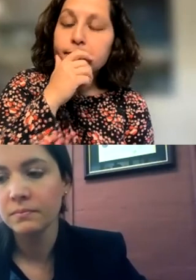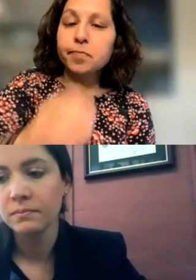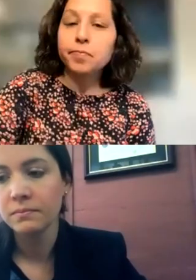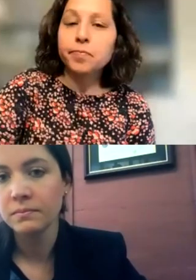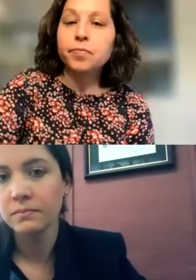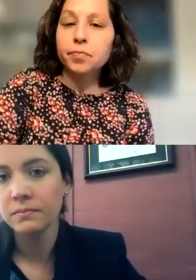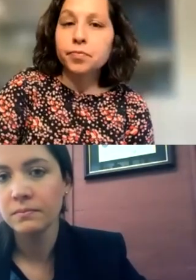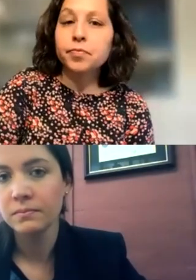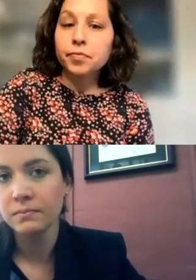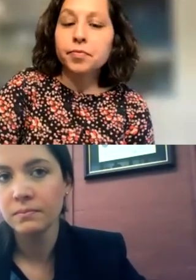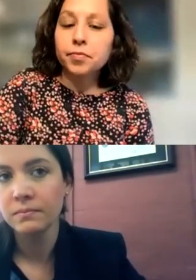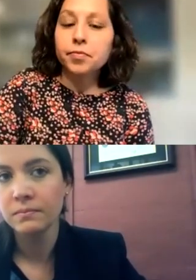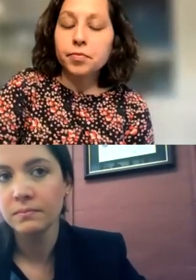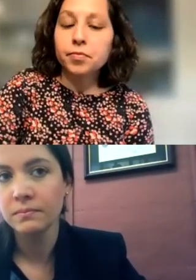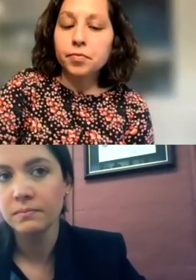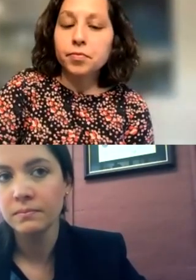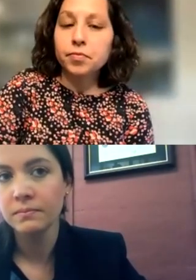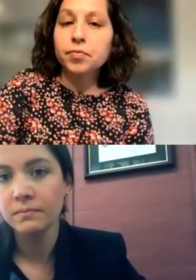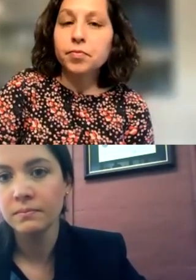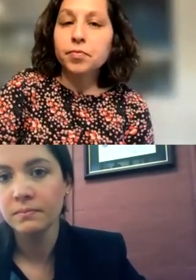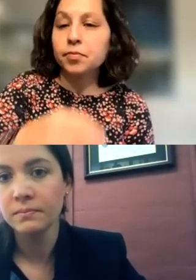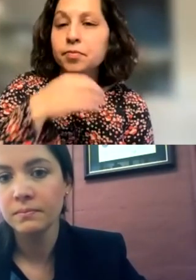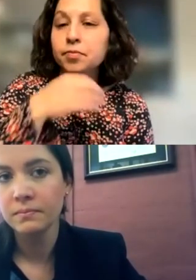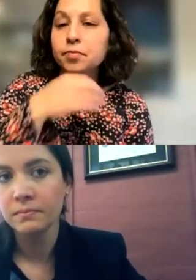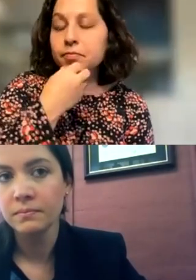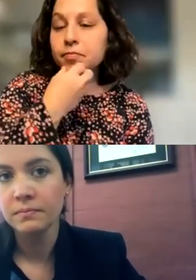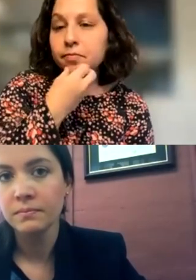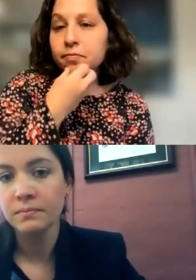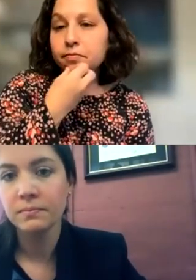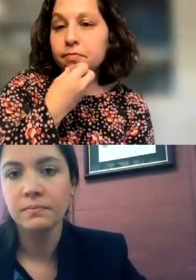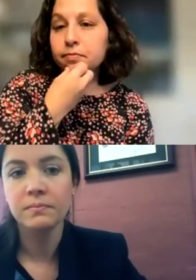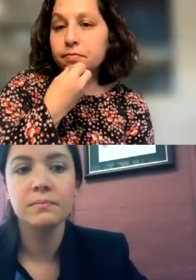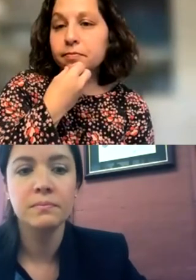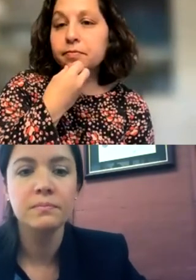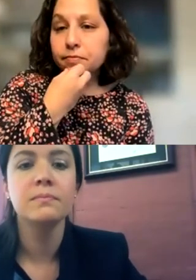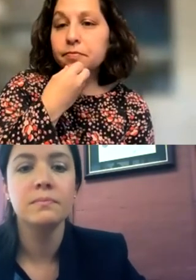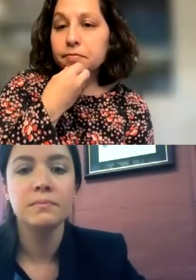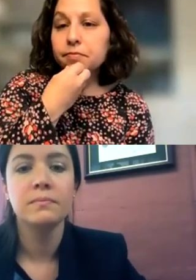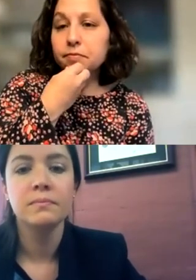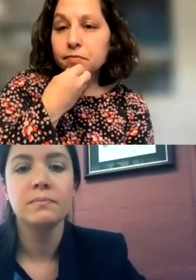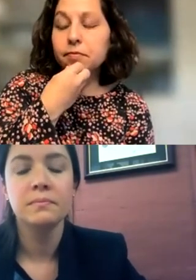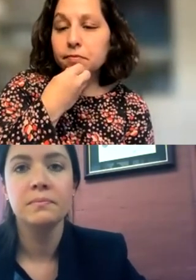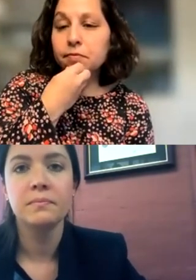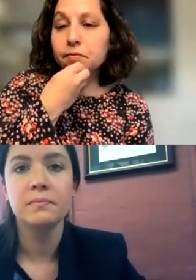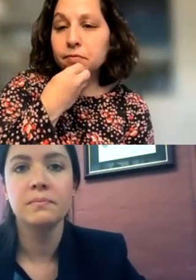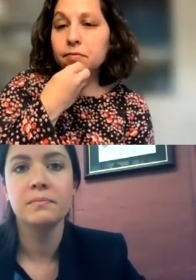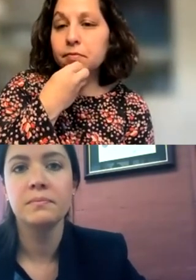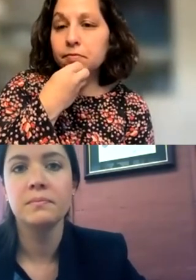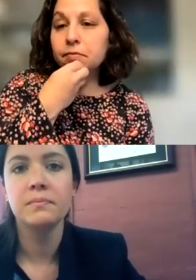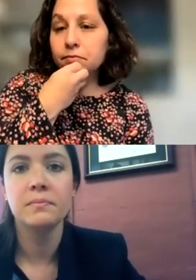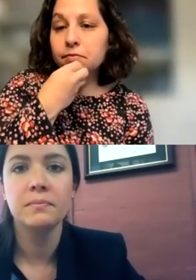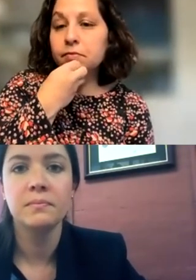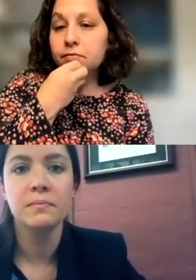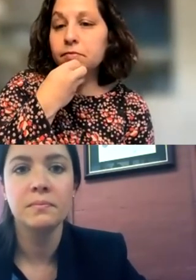little clinical infrastructure we have for the person of the physician. We have CME about